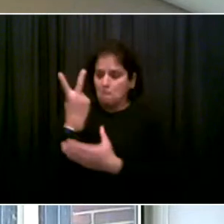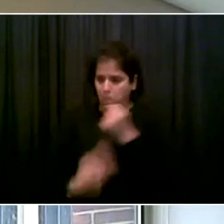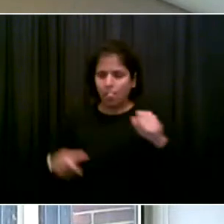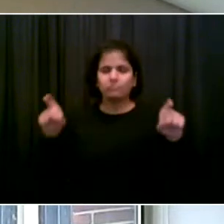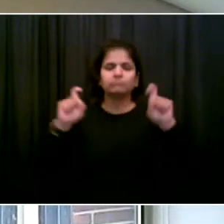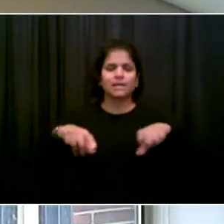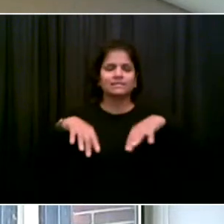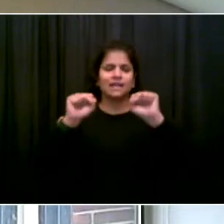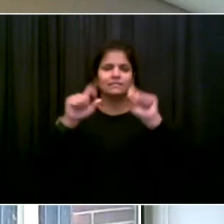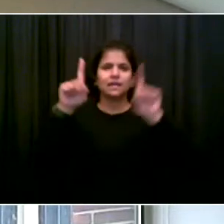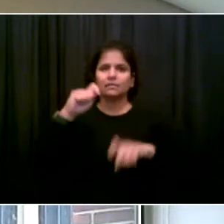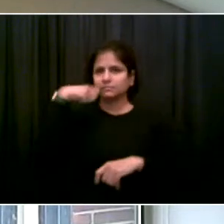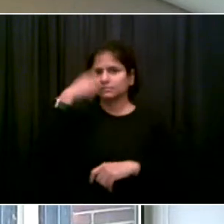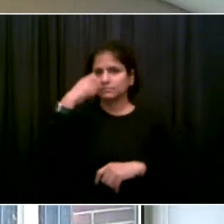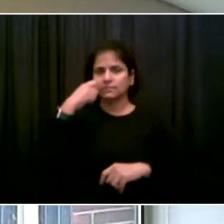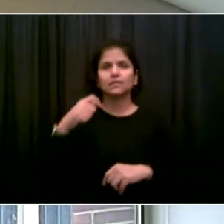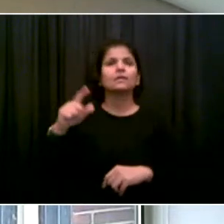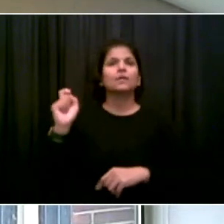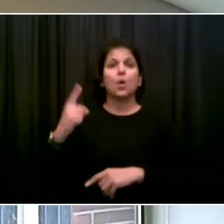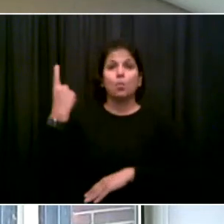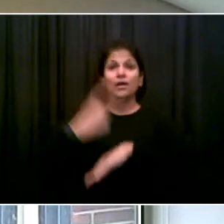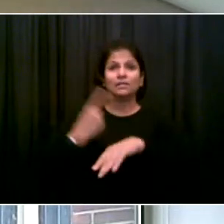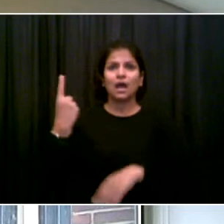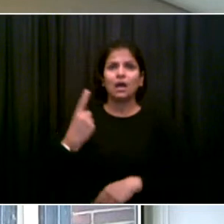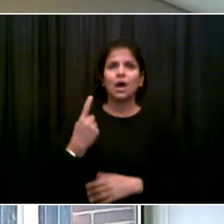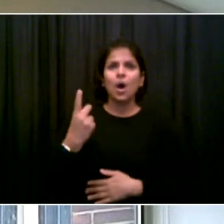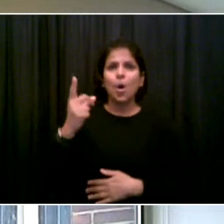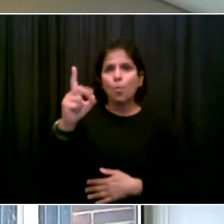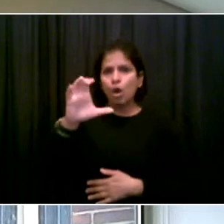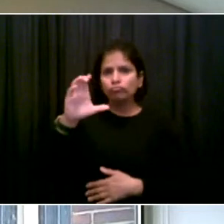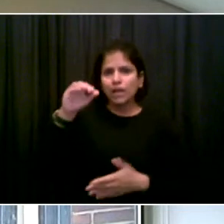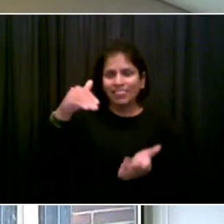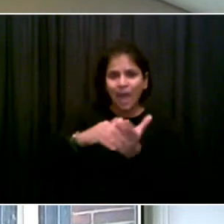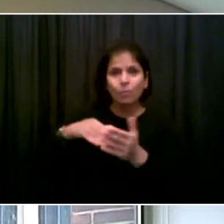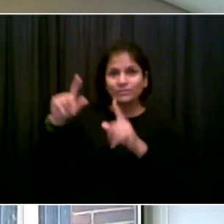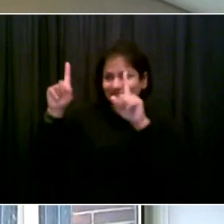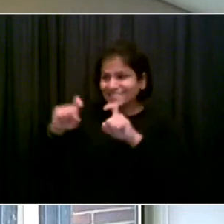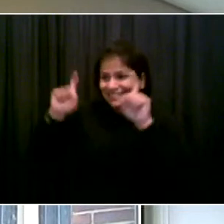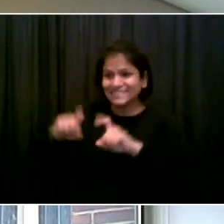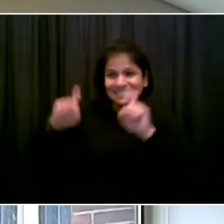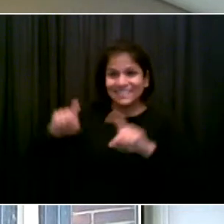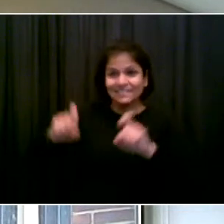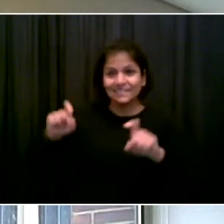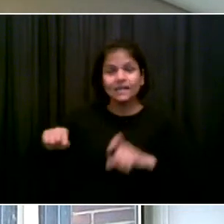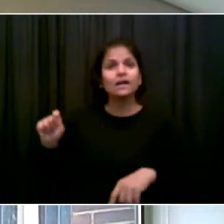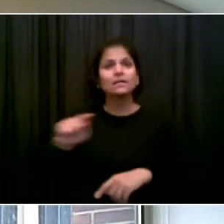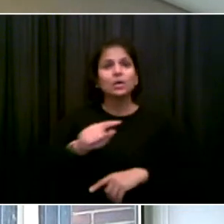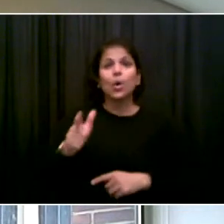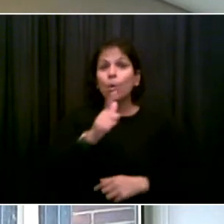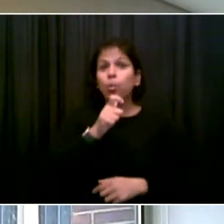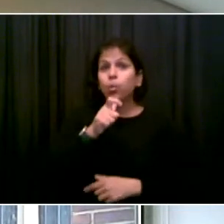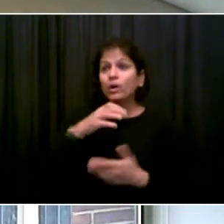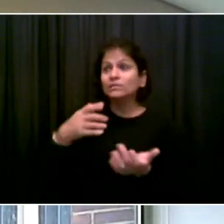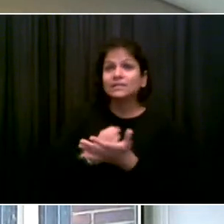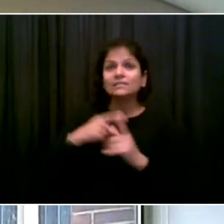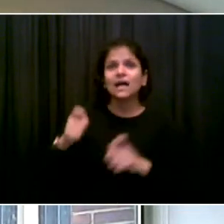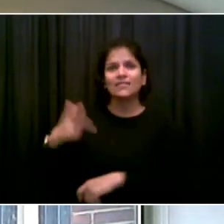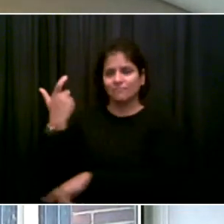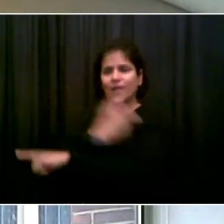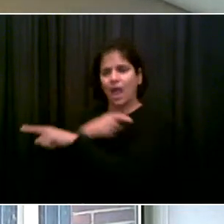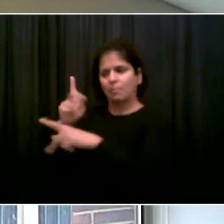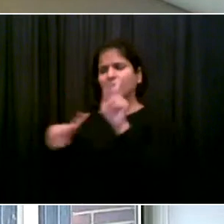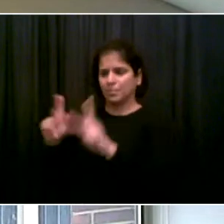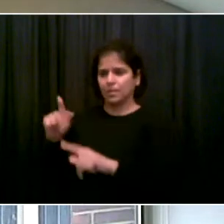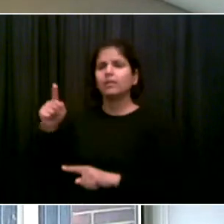unvaccinated people. So New Yorkers are willing to still be courageous and make these sacrifices. And going into the holidays, we just want to make sure that